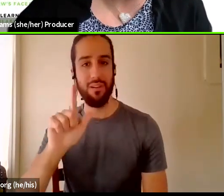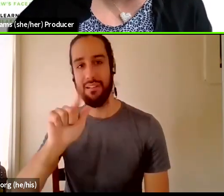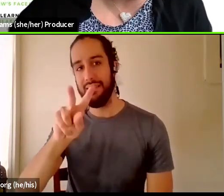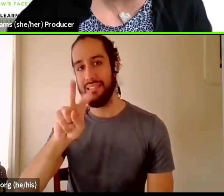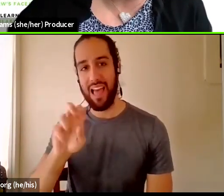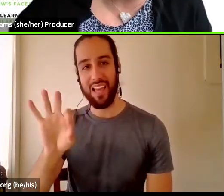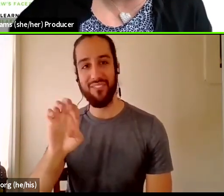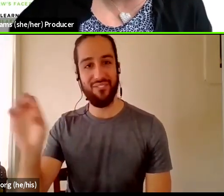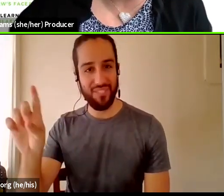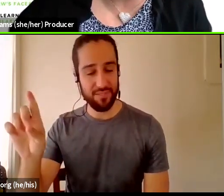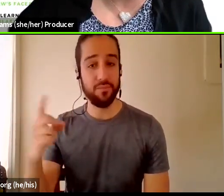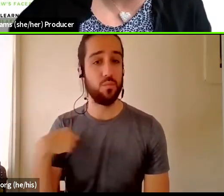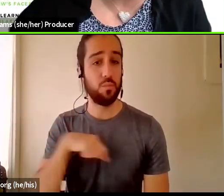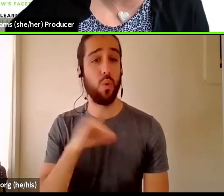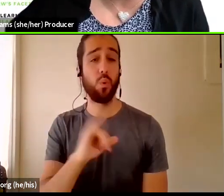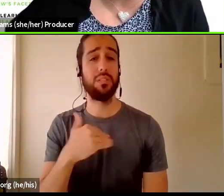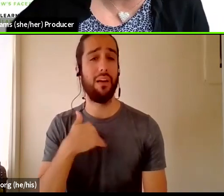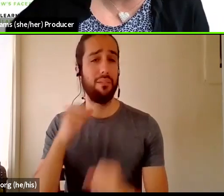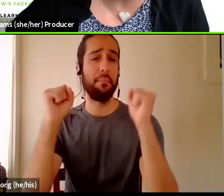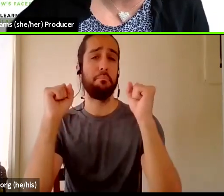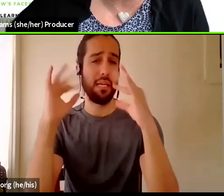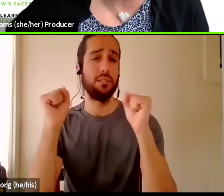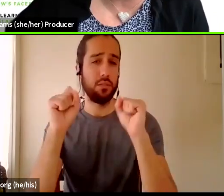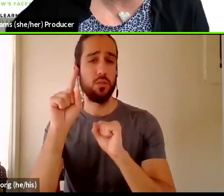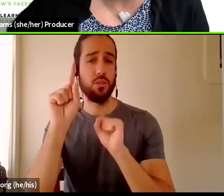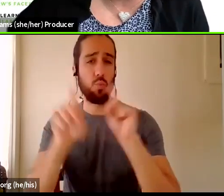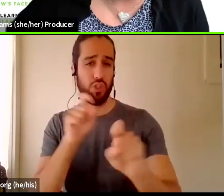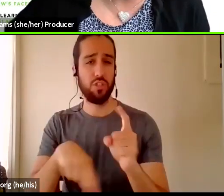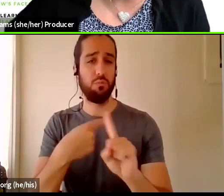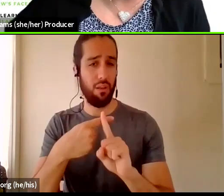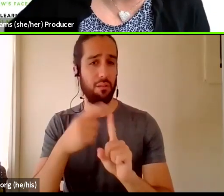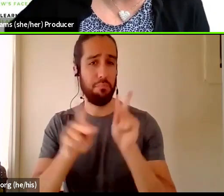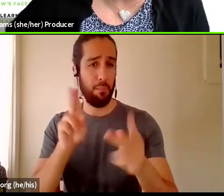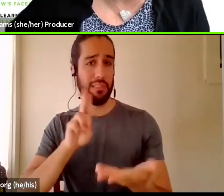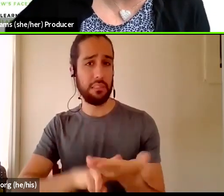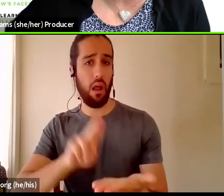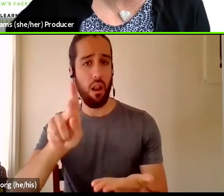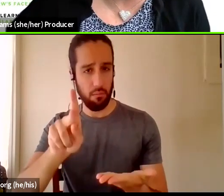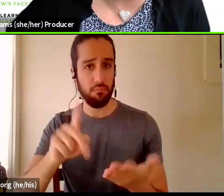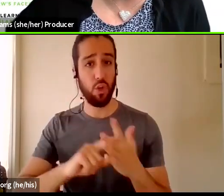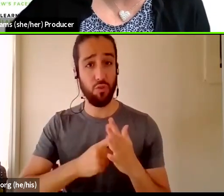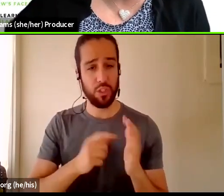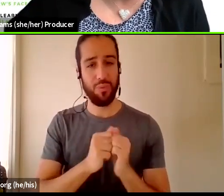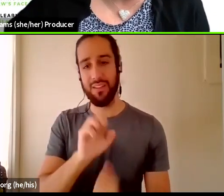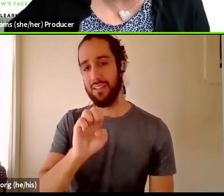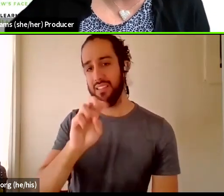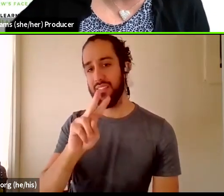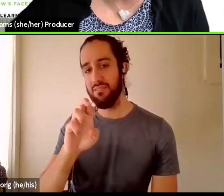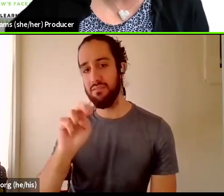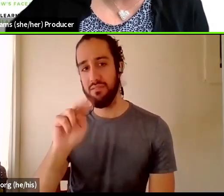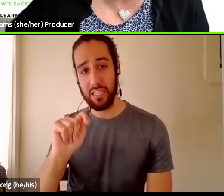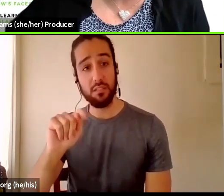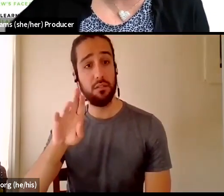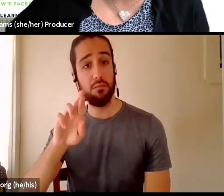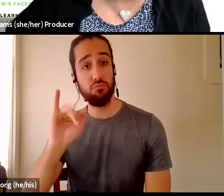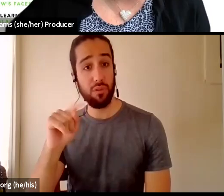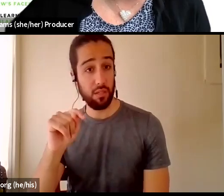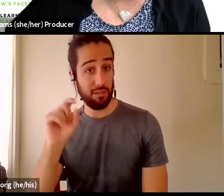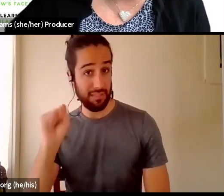had some amazing questions when people signed up originally with the Eventbrite. So is it okay if we ask some questions?